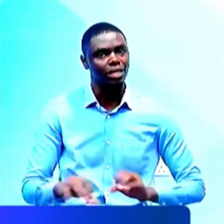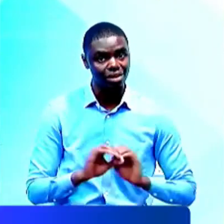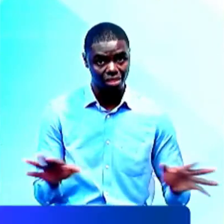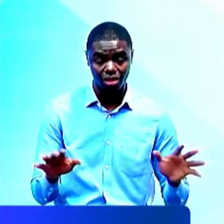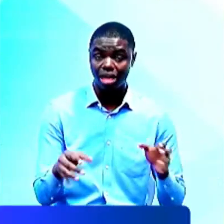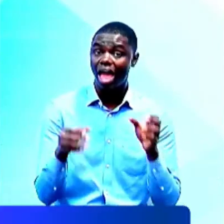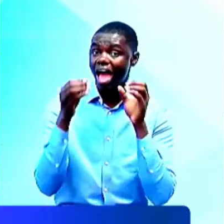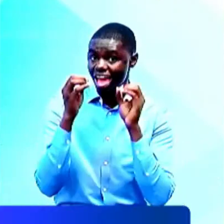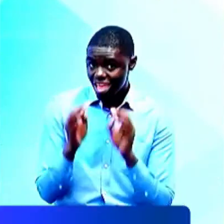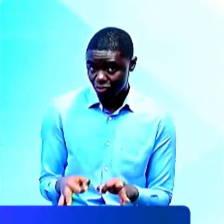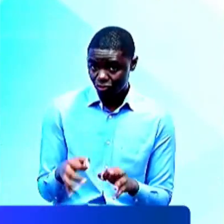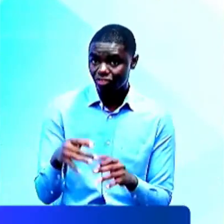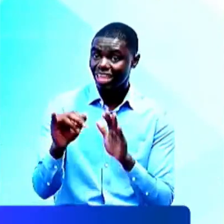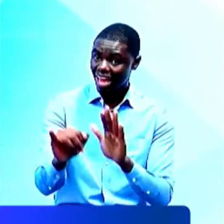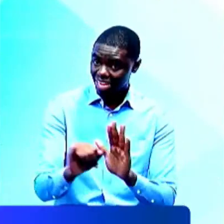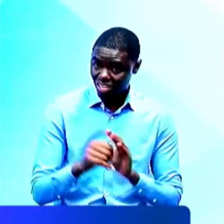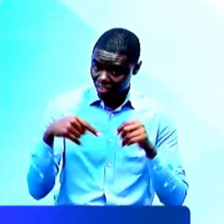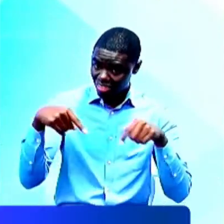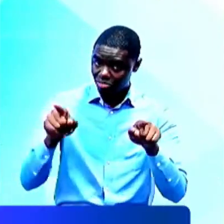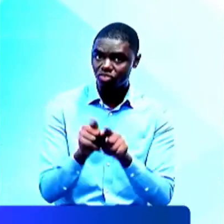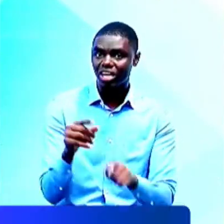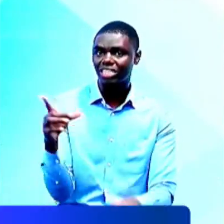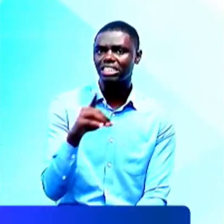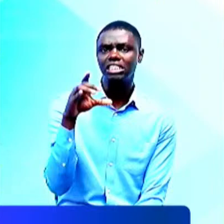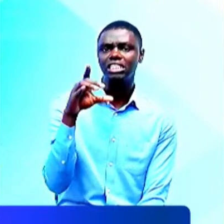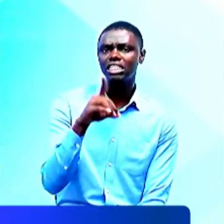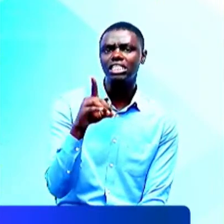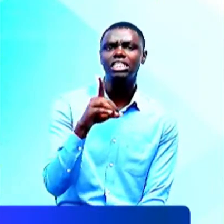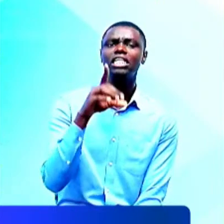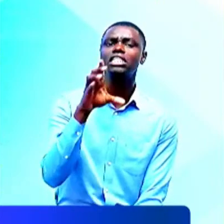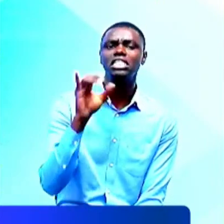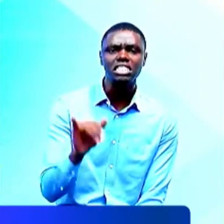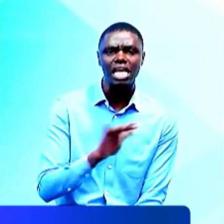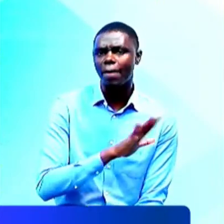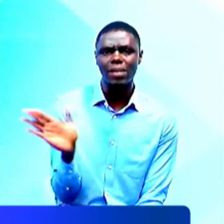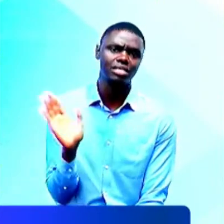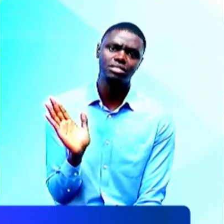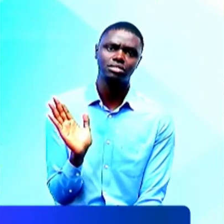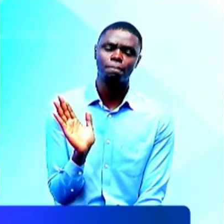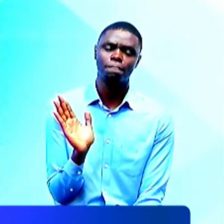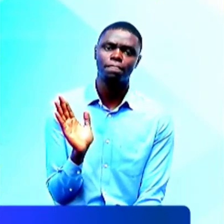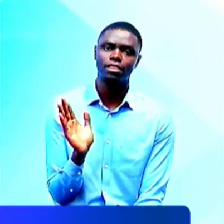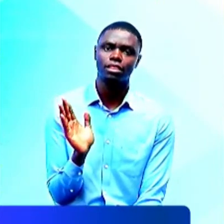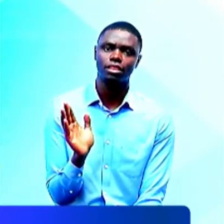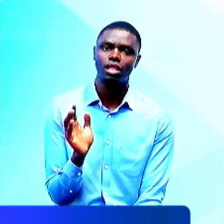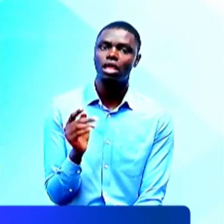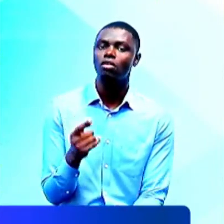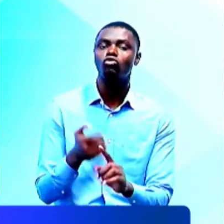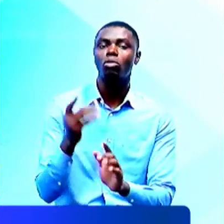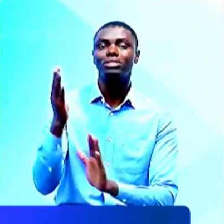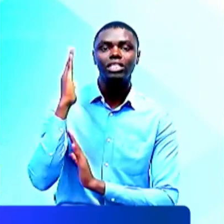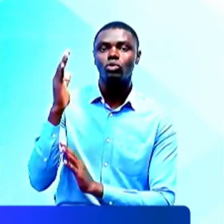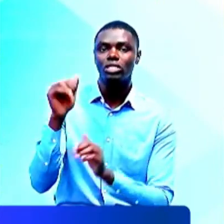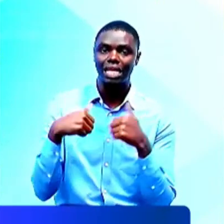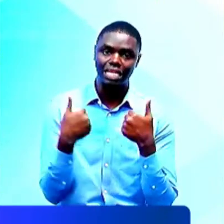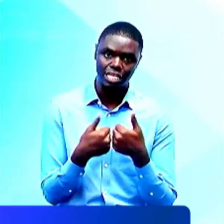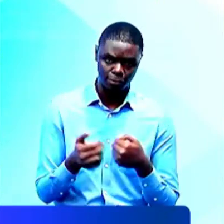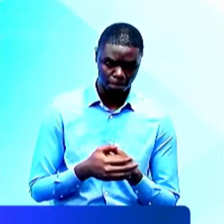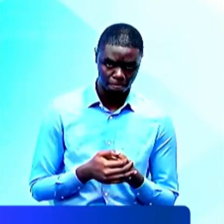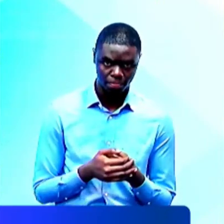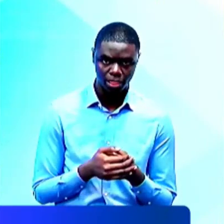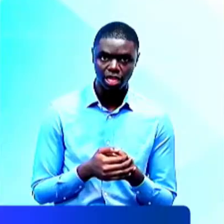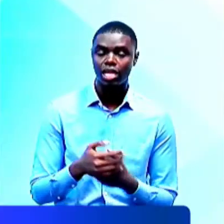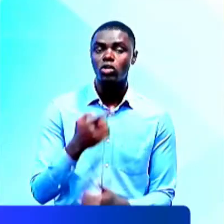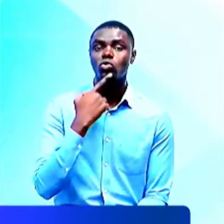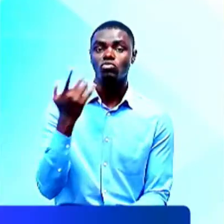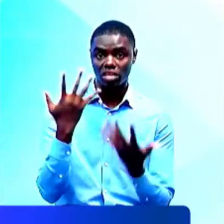long as they identified themselves as DCI. From this particular security agency. And as